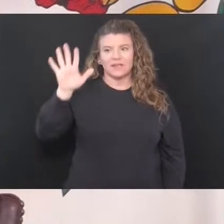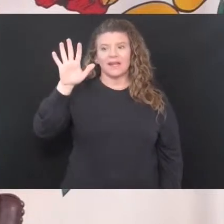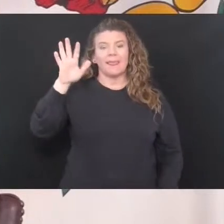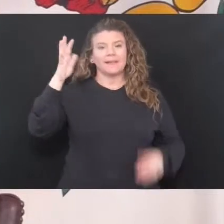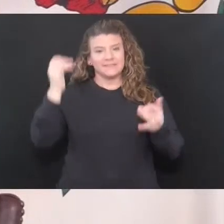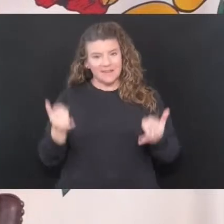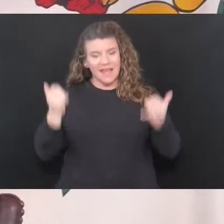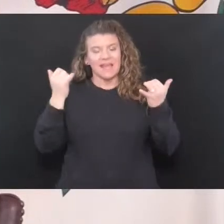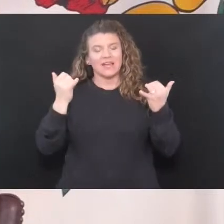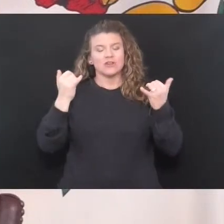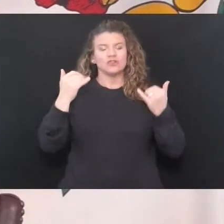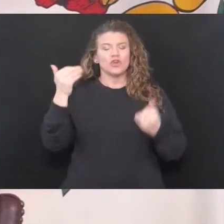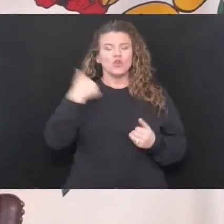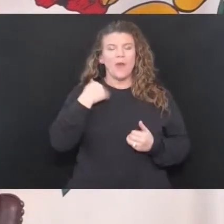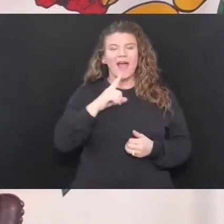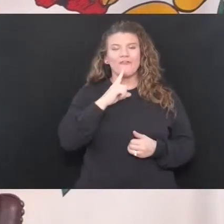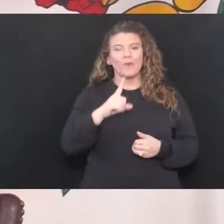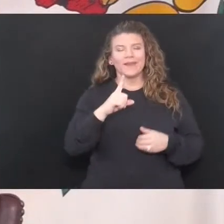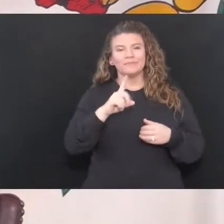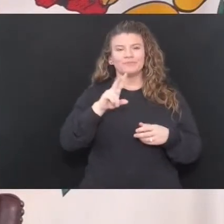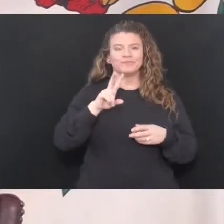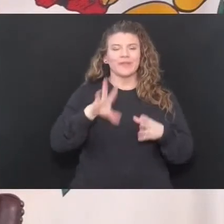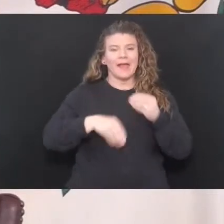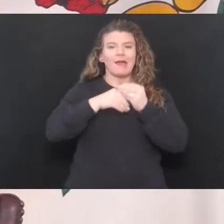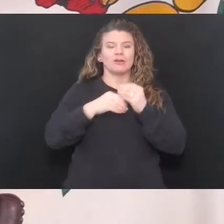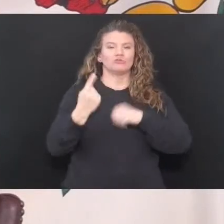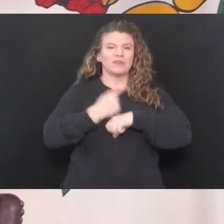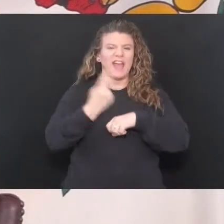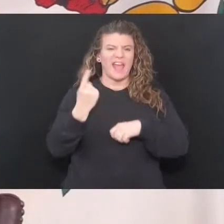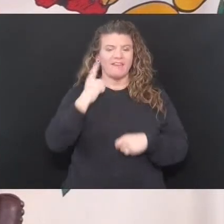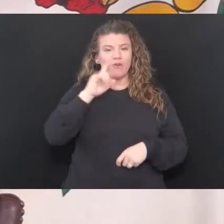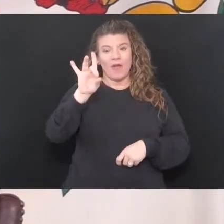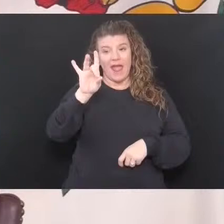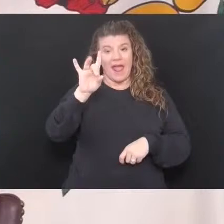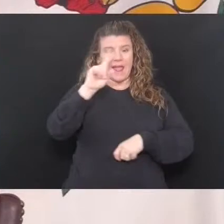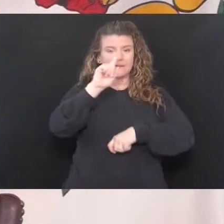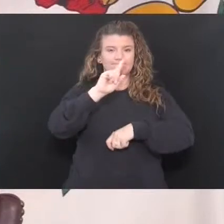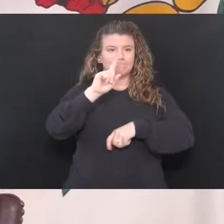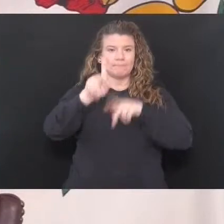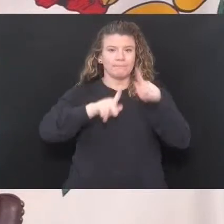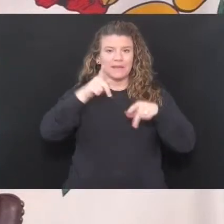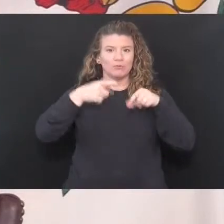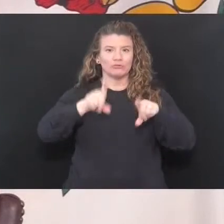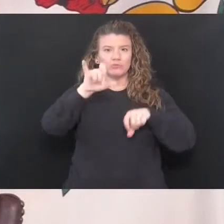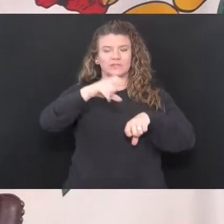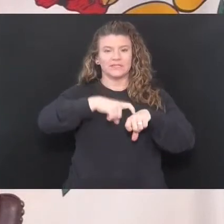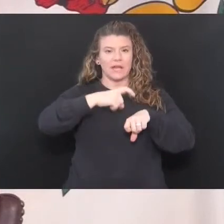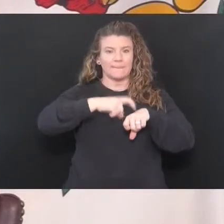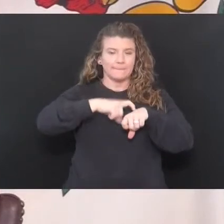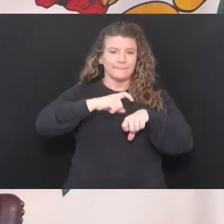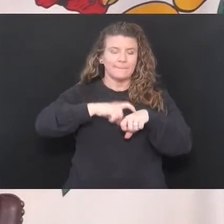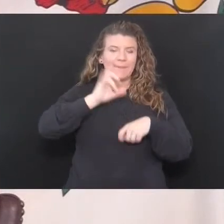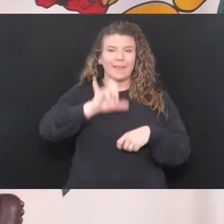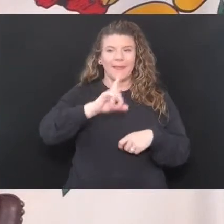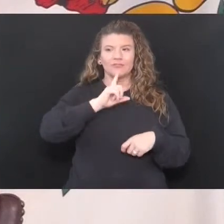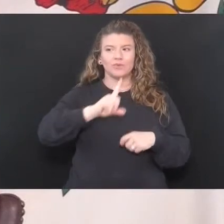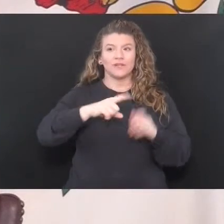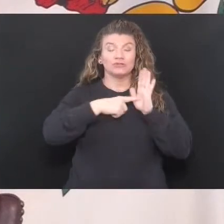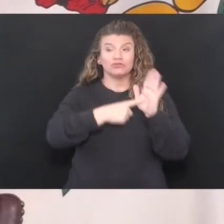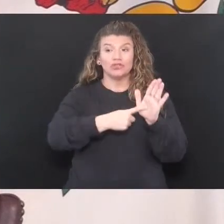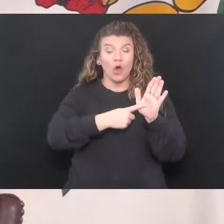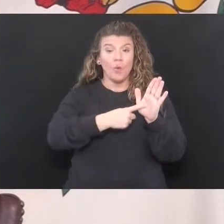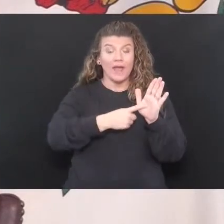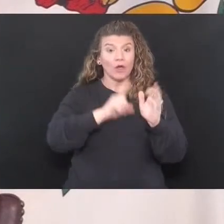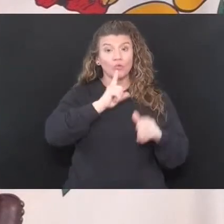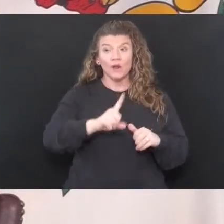today. So you've got really an extra day. We lost 8 people through that time period, and that's showing